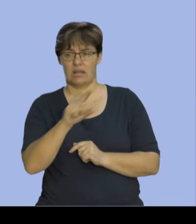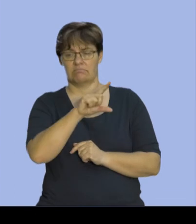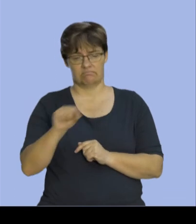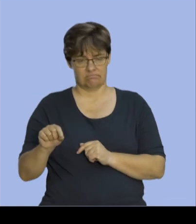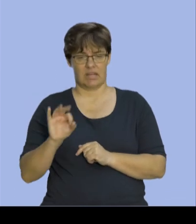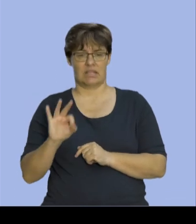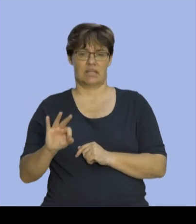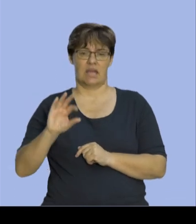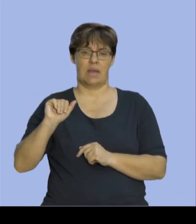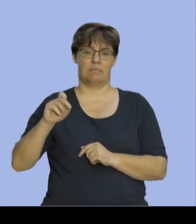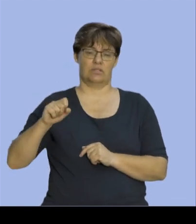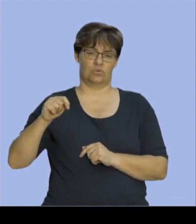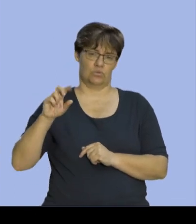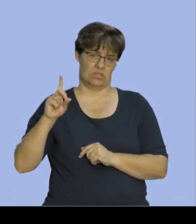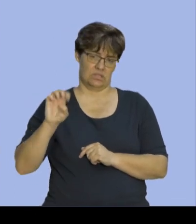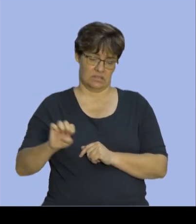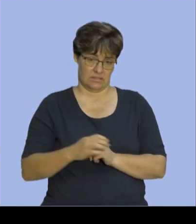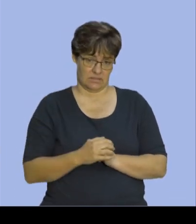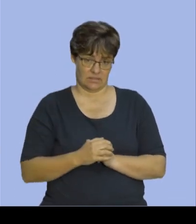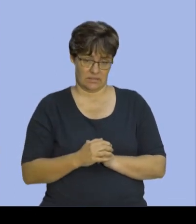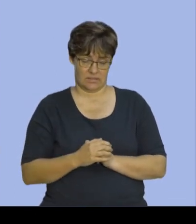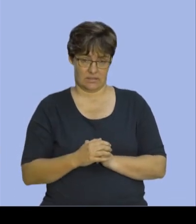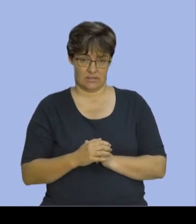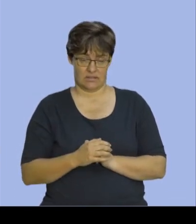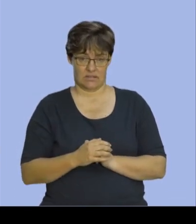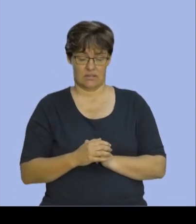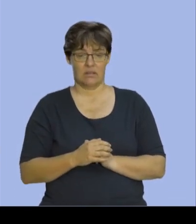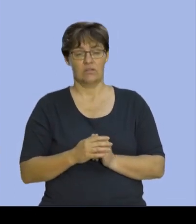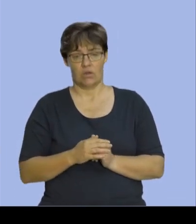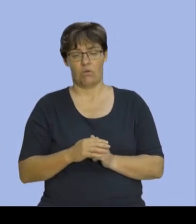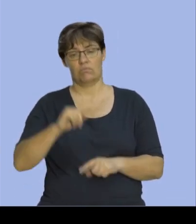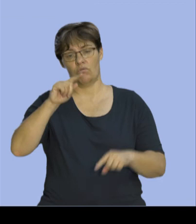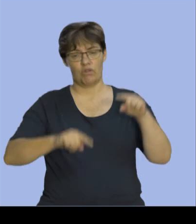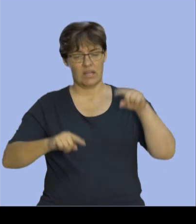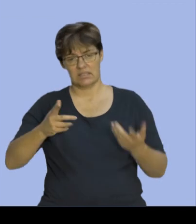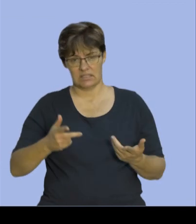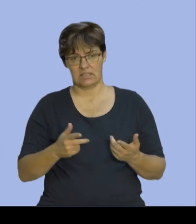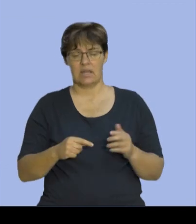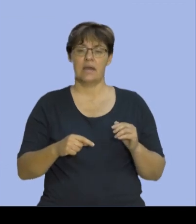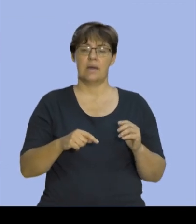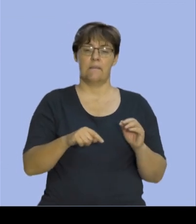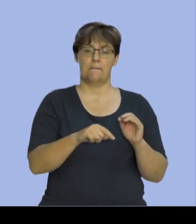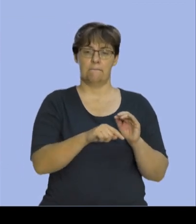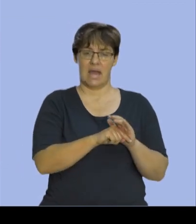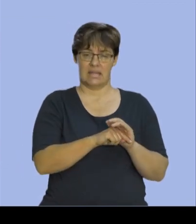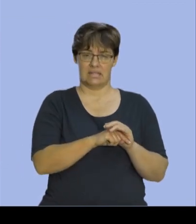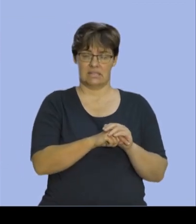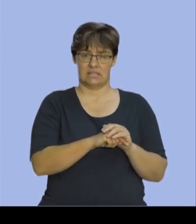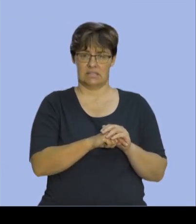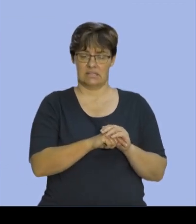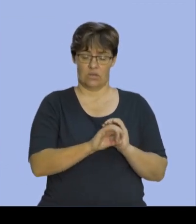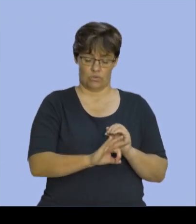3. And then our range will be between -3 and